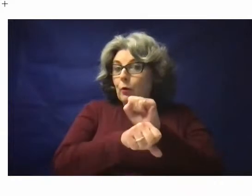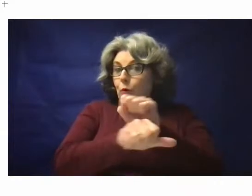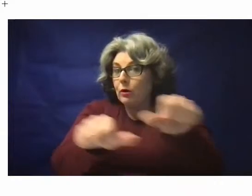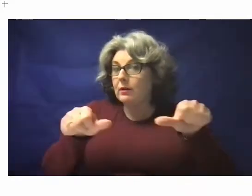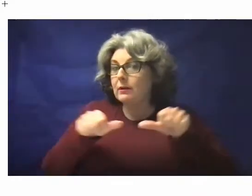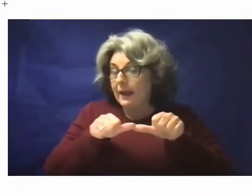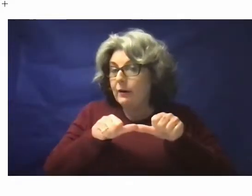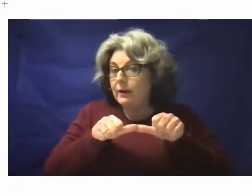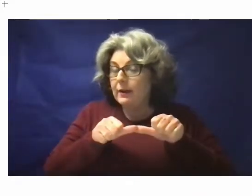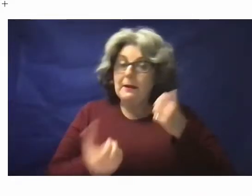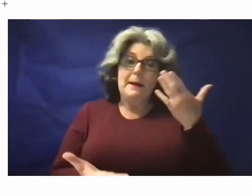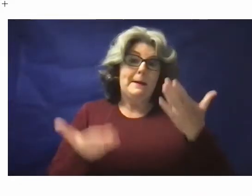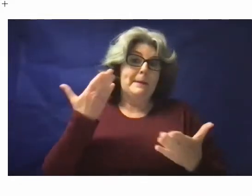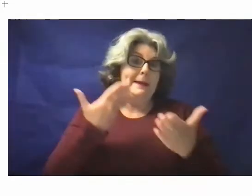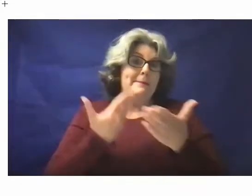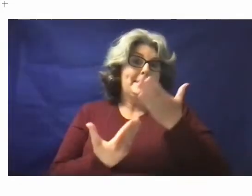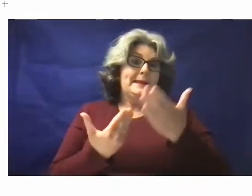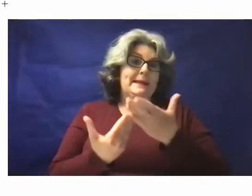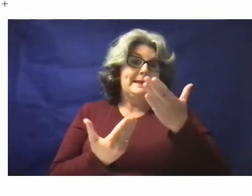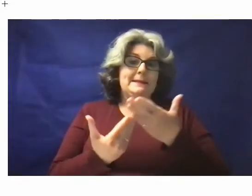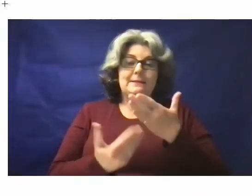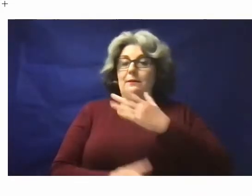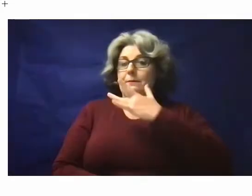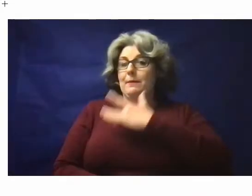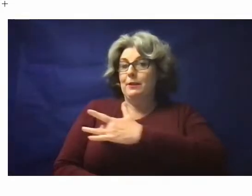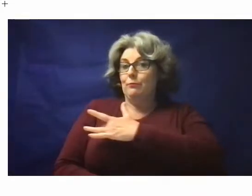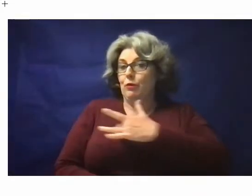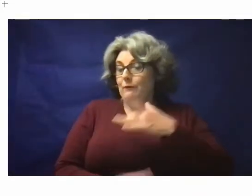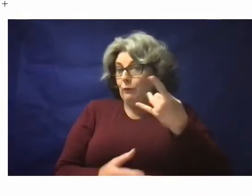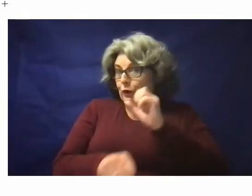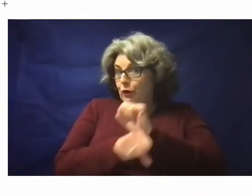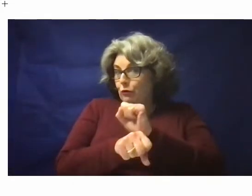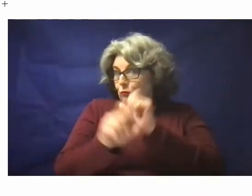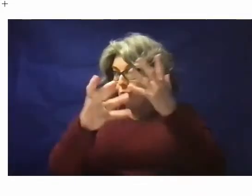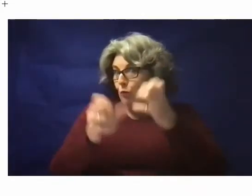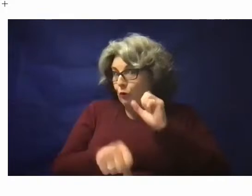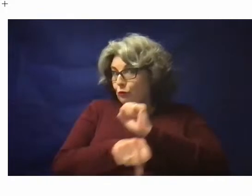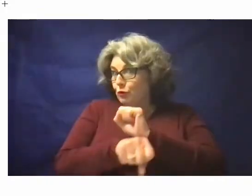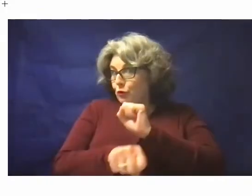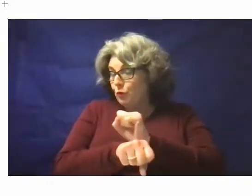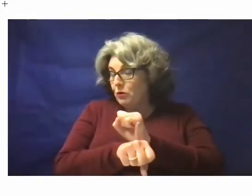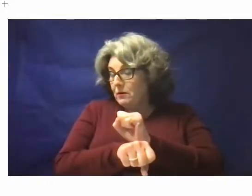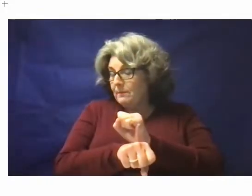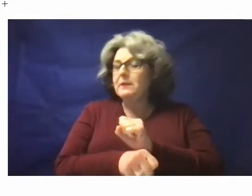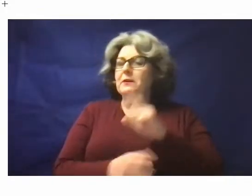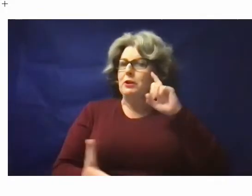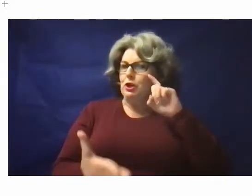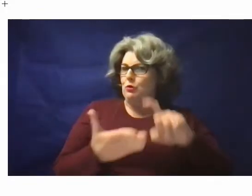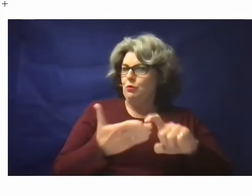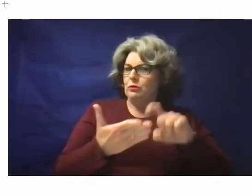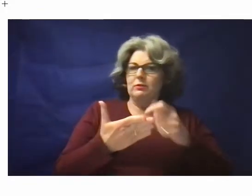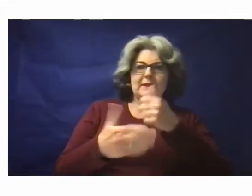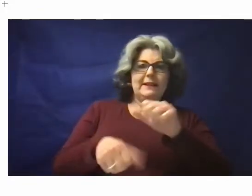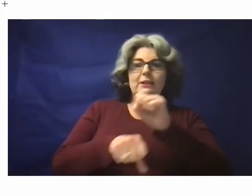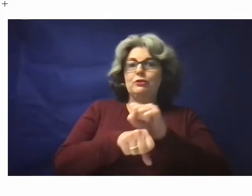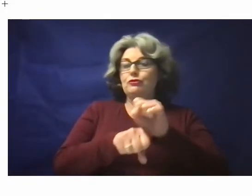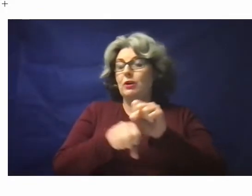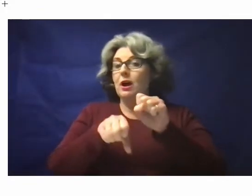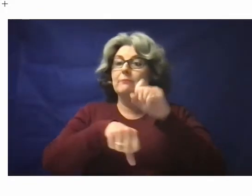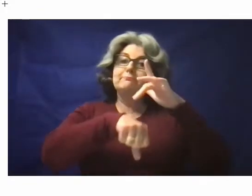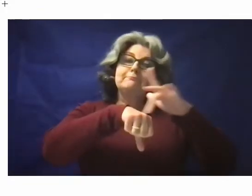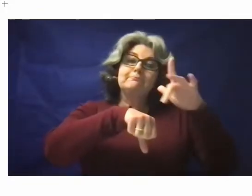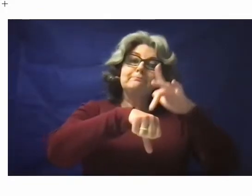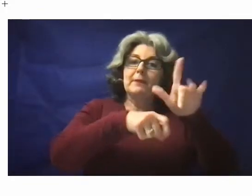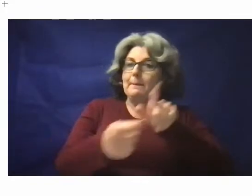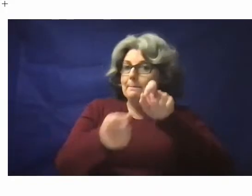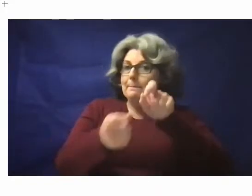might find it easier to search by the province where you want to work. In doing so, you will see any job opportunities mentioning a